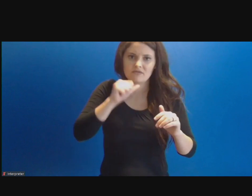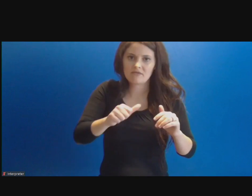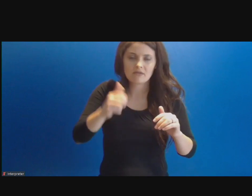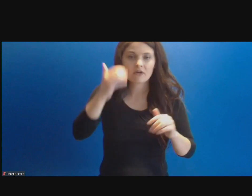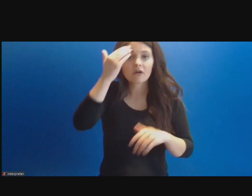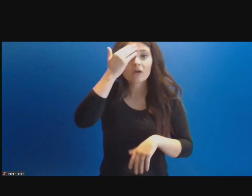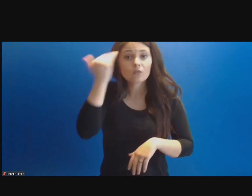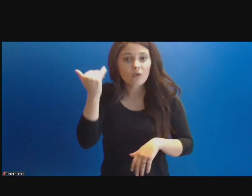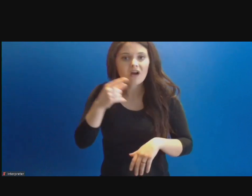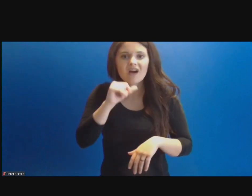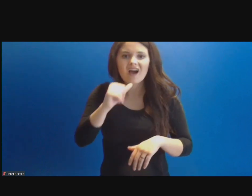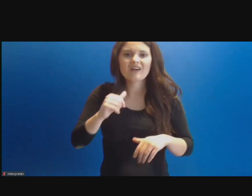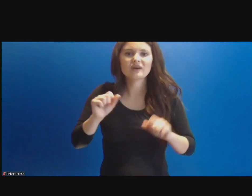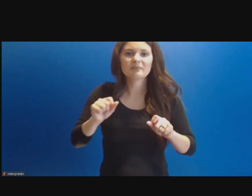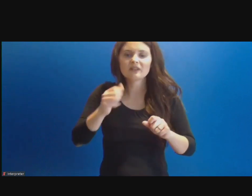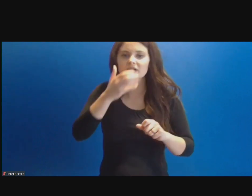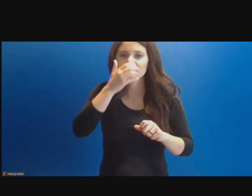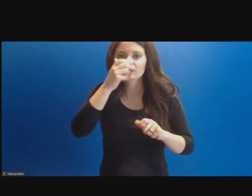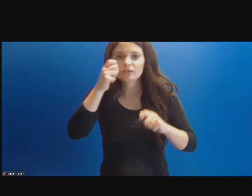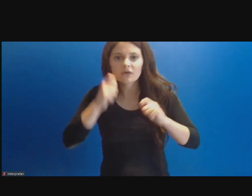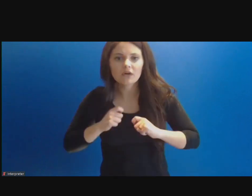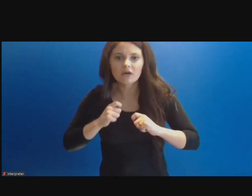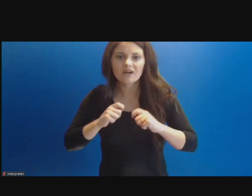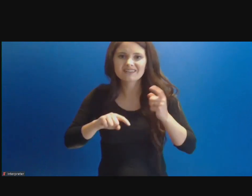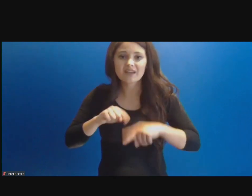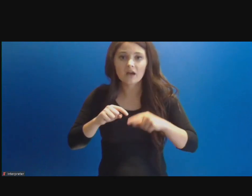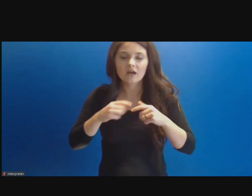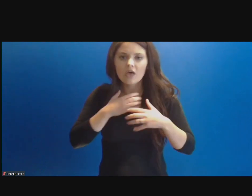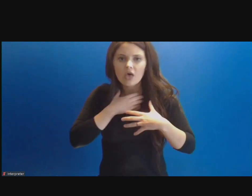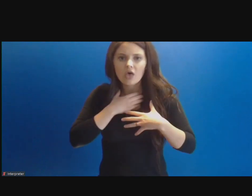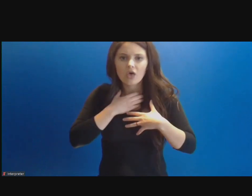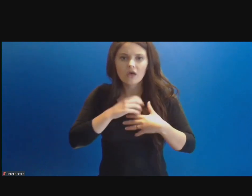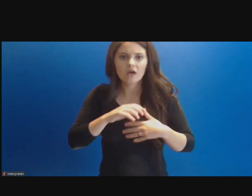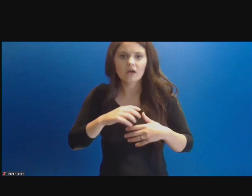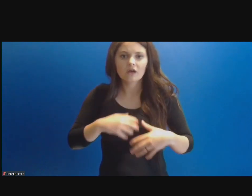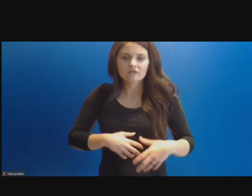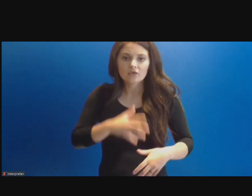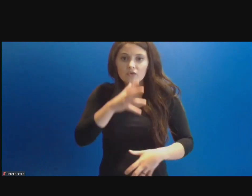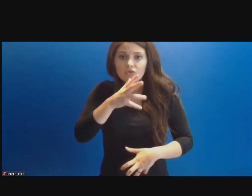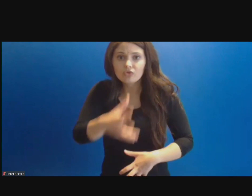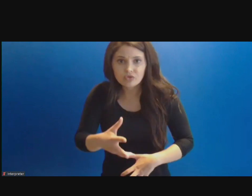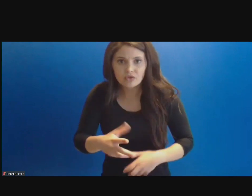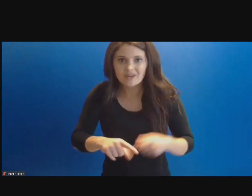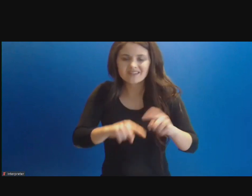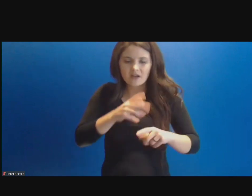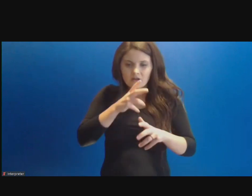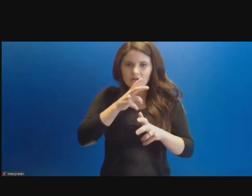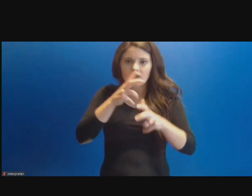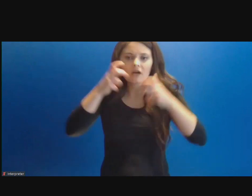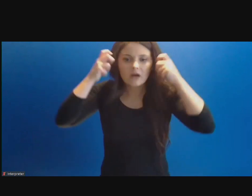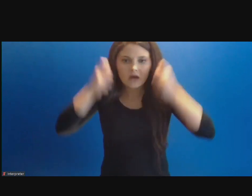don't have the ability to pull it off. If they were to get sick at their stomach, they wouldn't have the ability